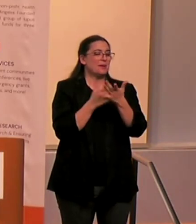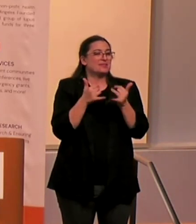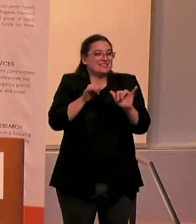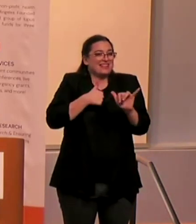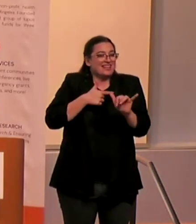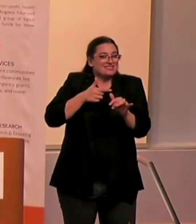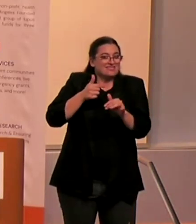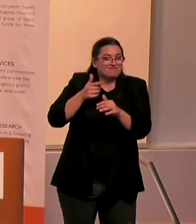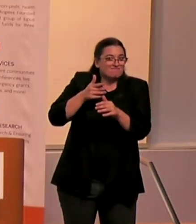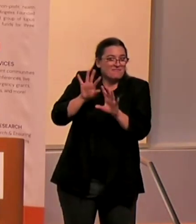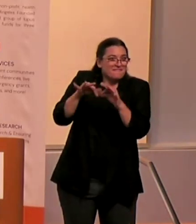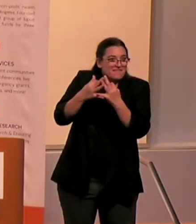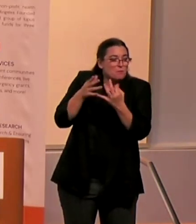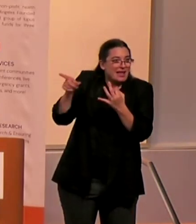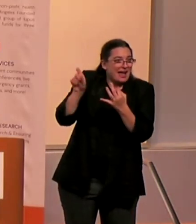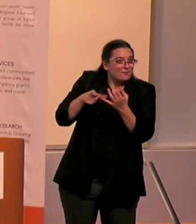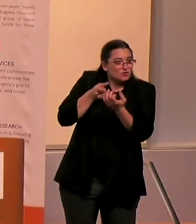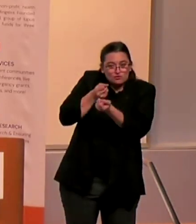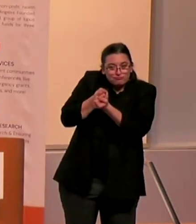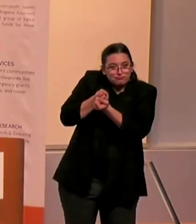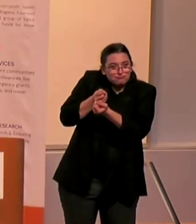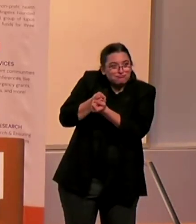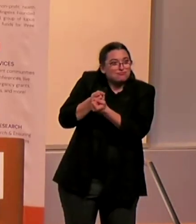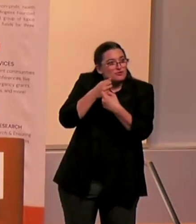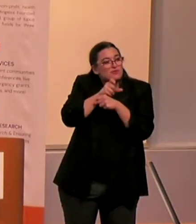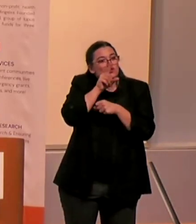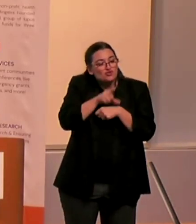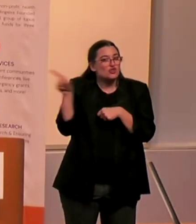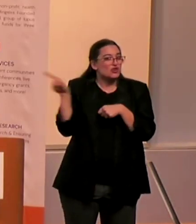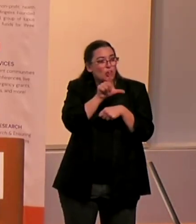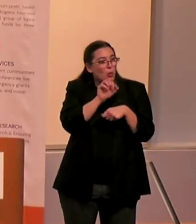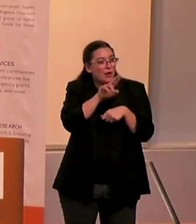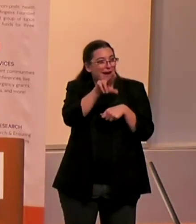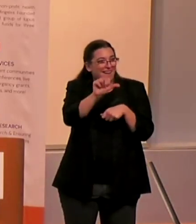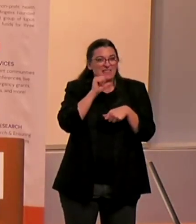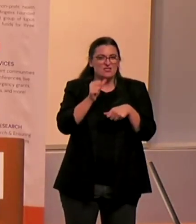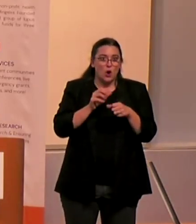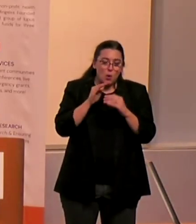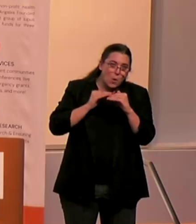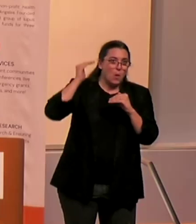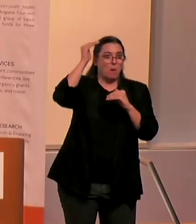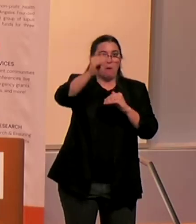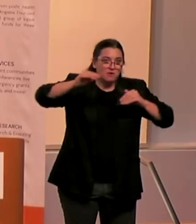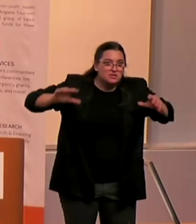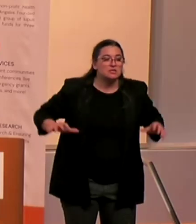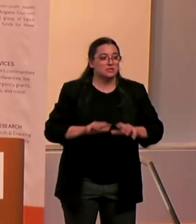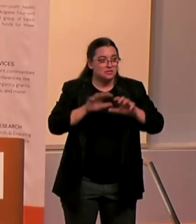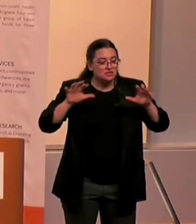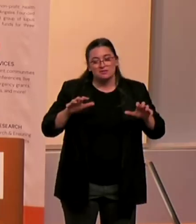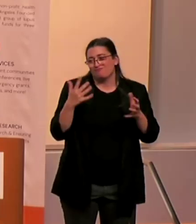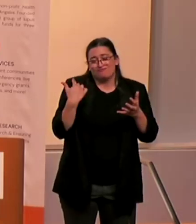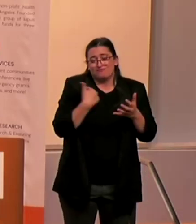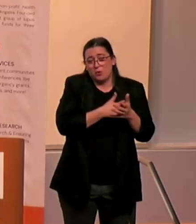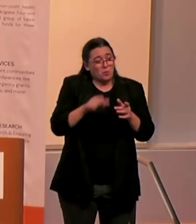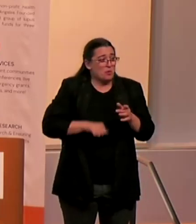body in like recent years. So yeah, we're proud of her and I think you're going